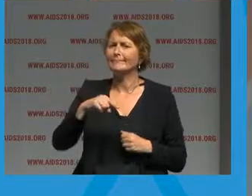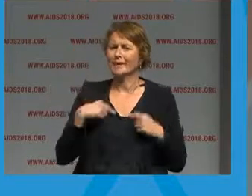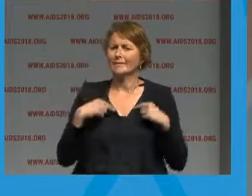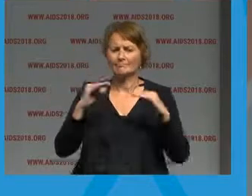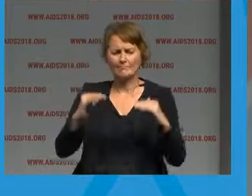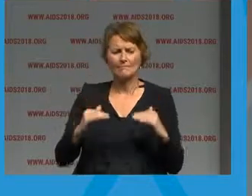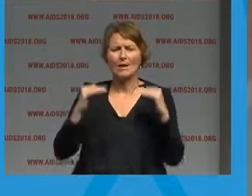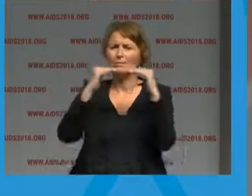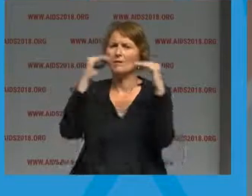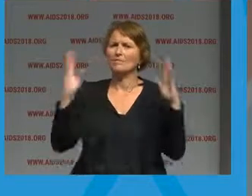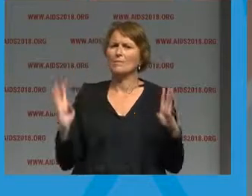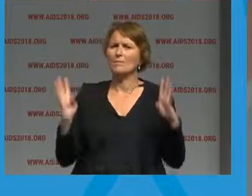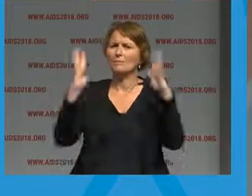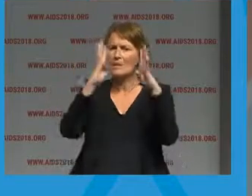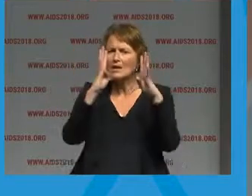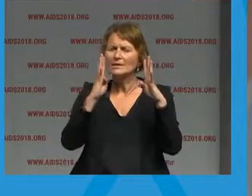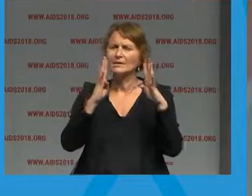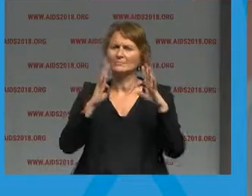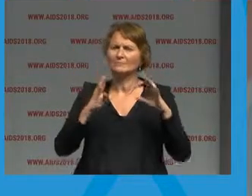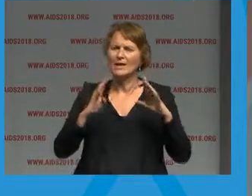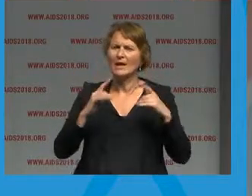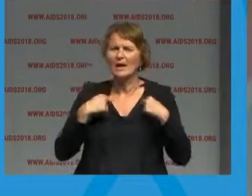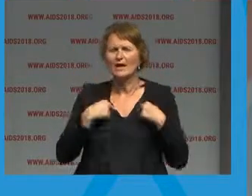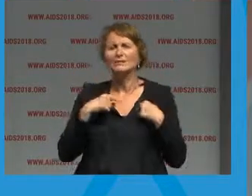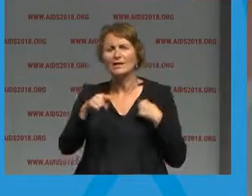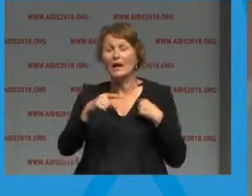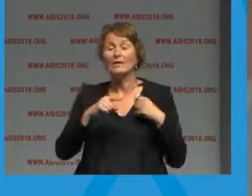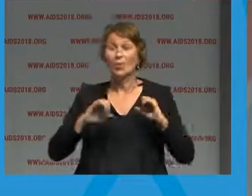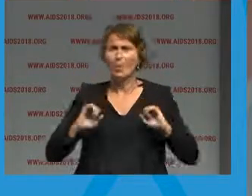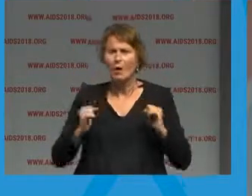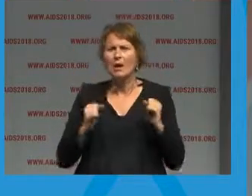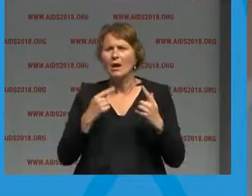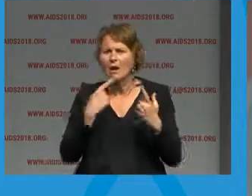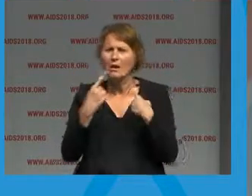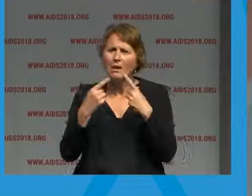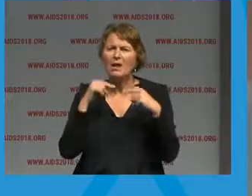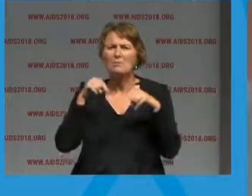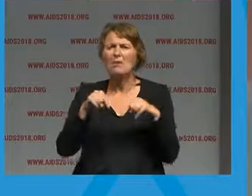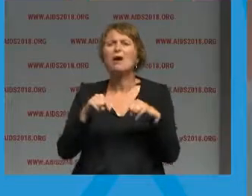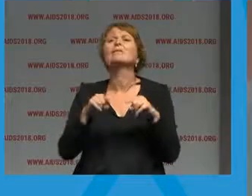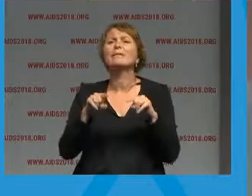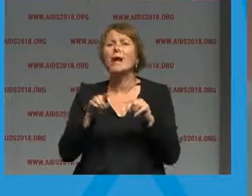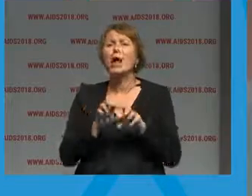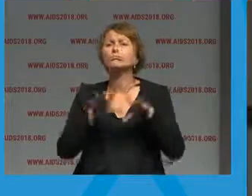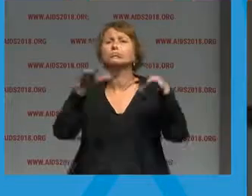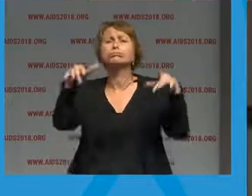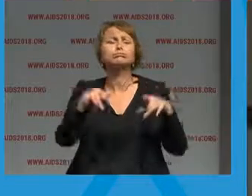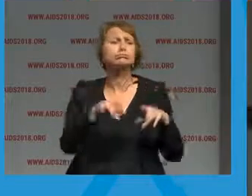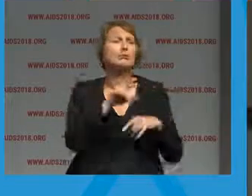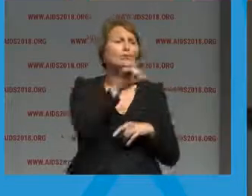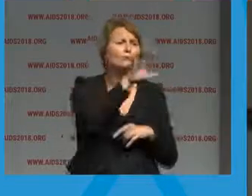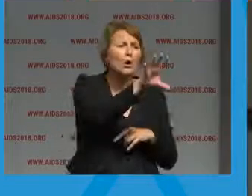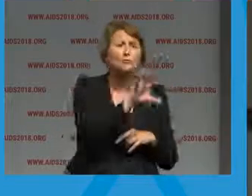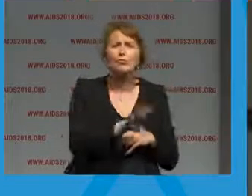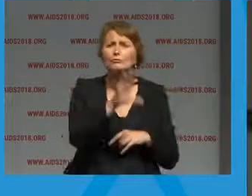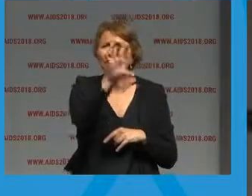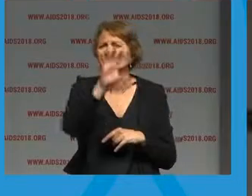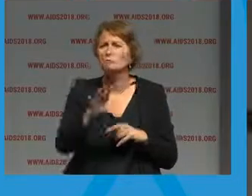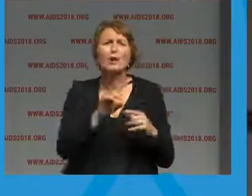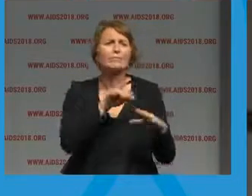are precipitating activity back at home. So just in general. Okay. Thank